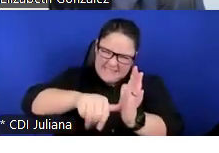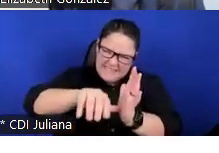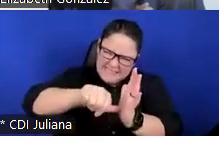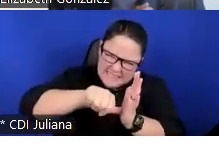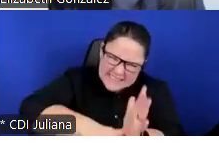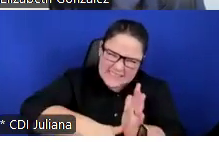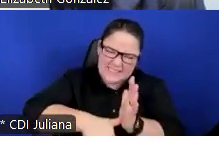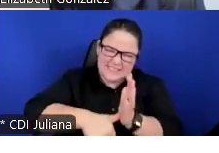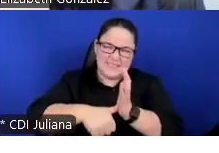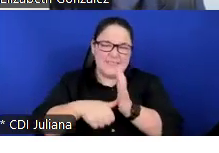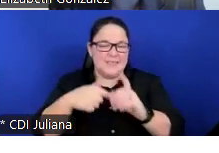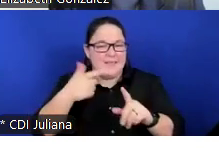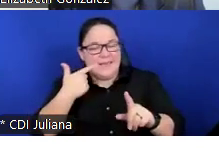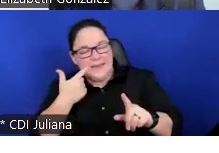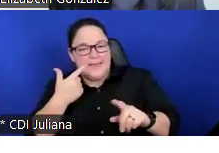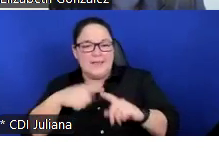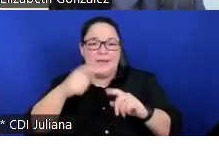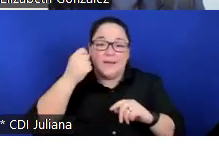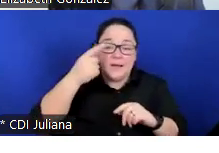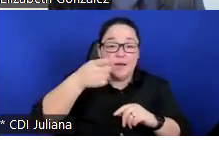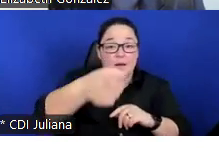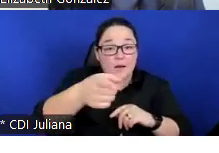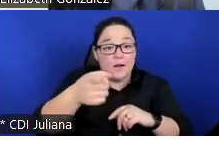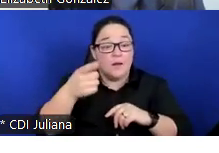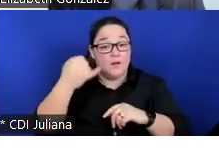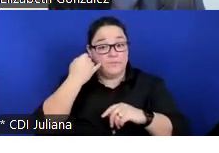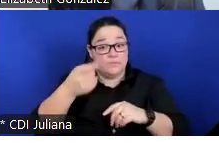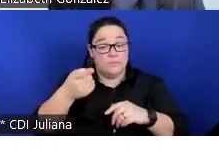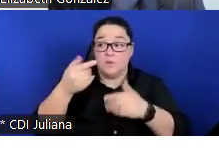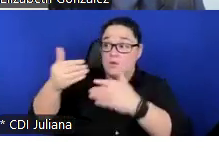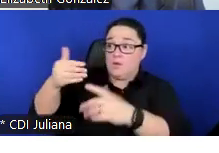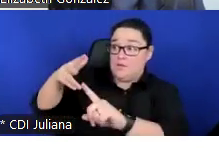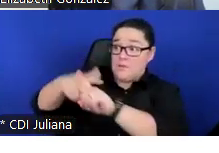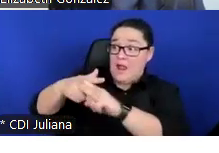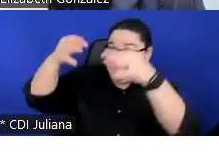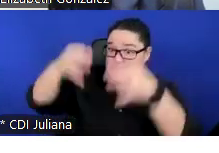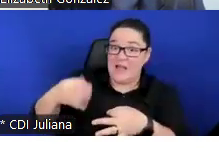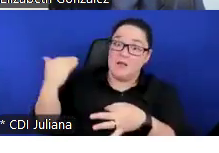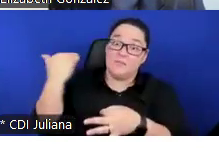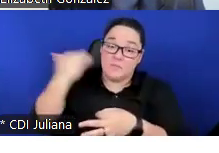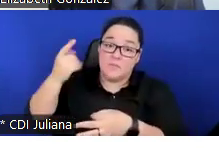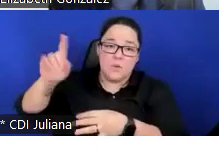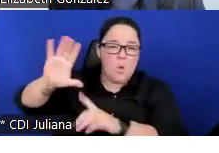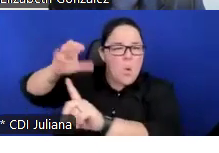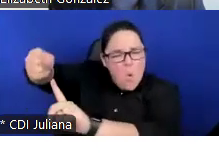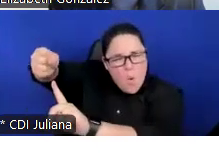bankruptcy, contact a nonprofit legal services organization for help.